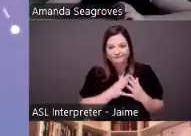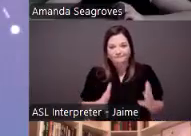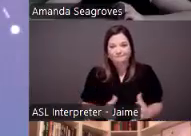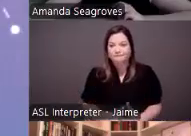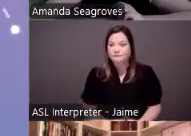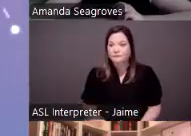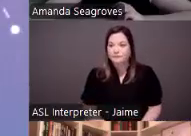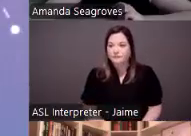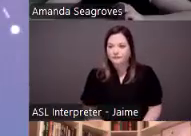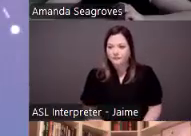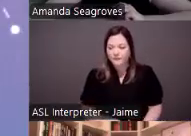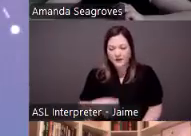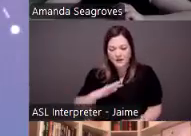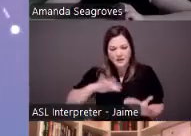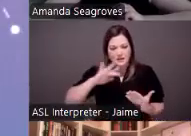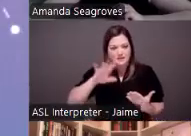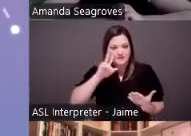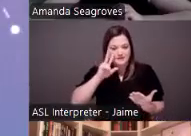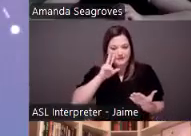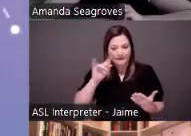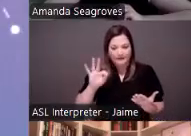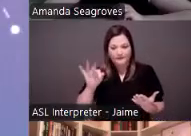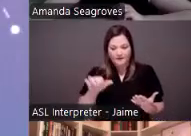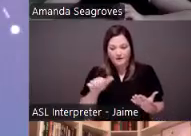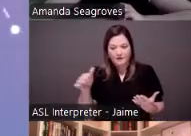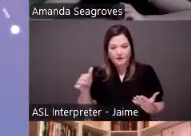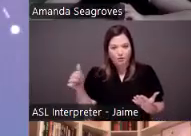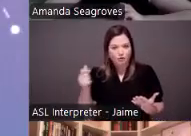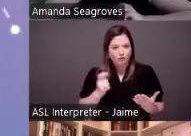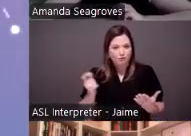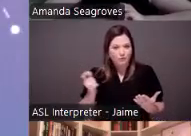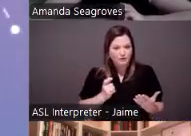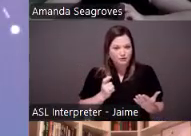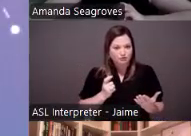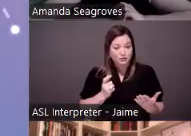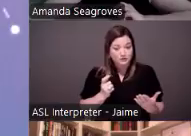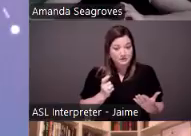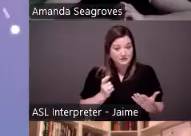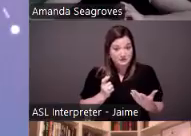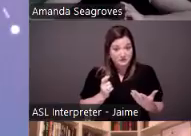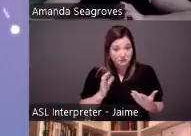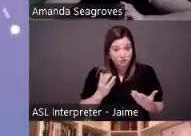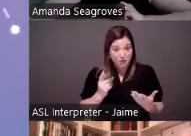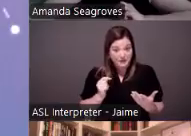I'm just waiting to see if anyone else has any questions that they can put in the chat.